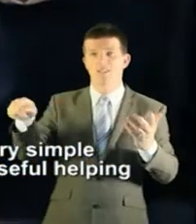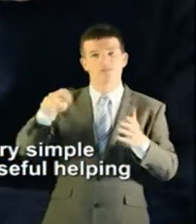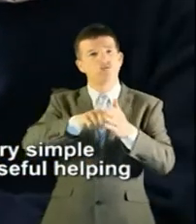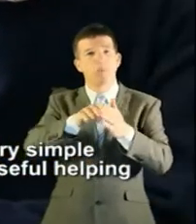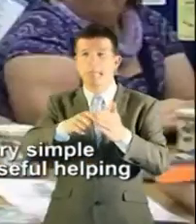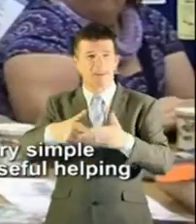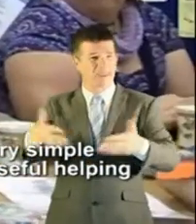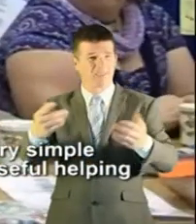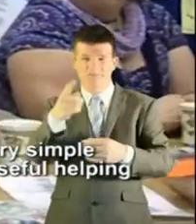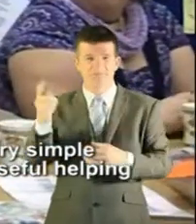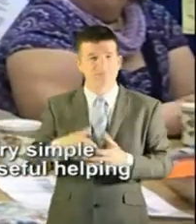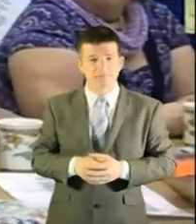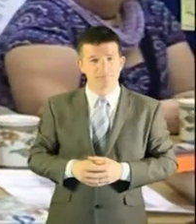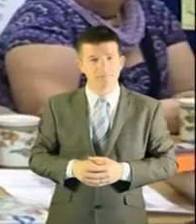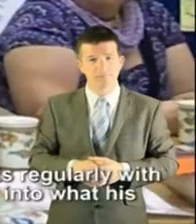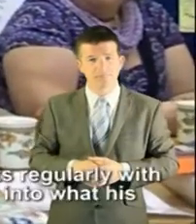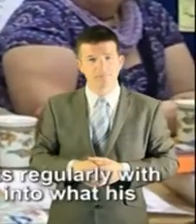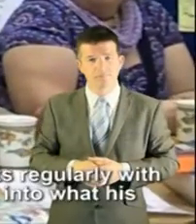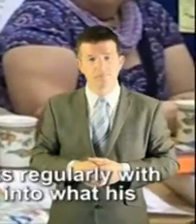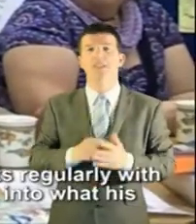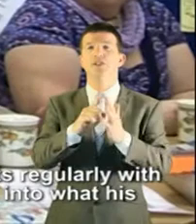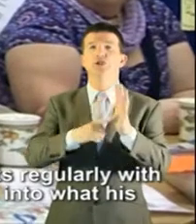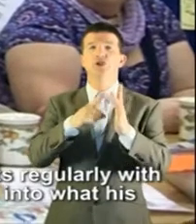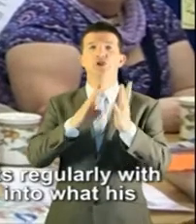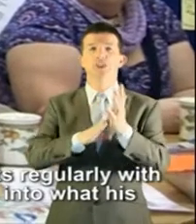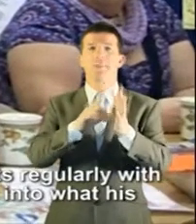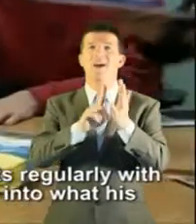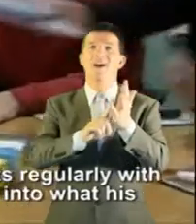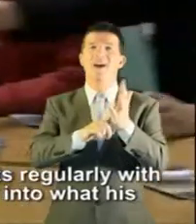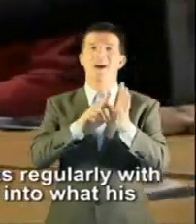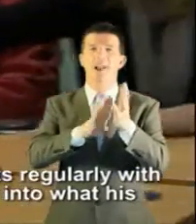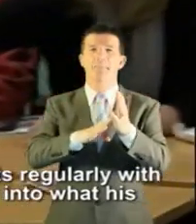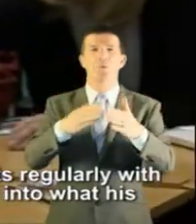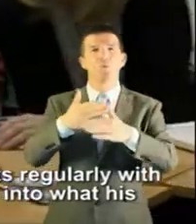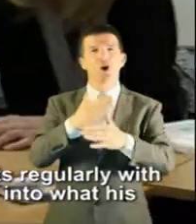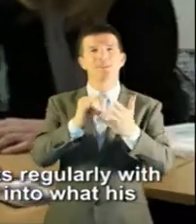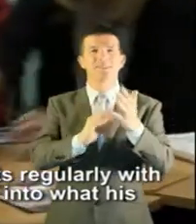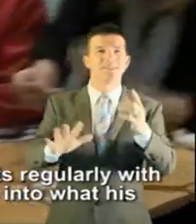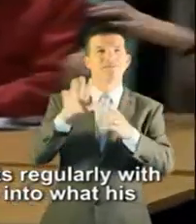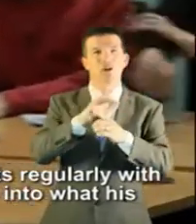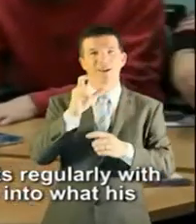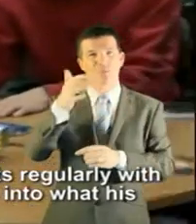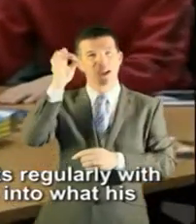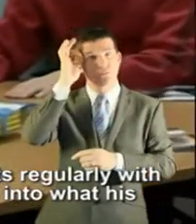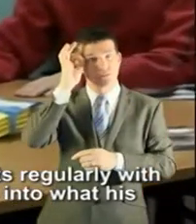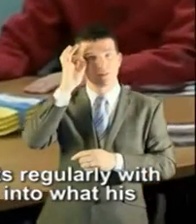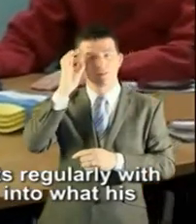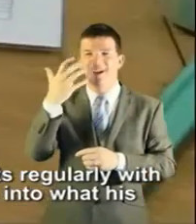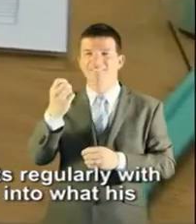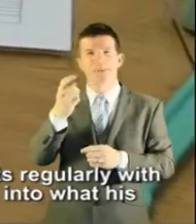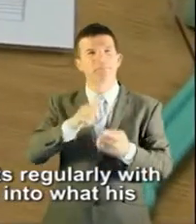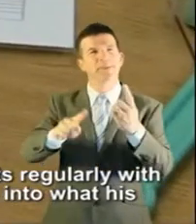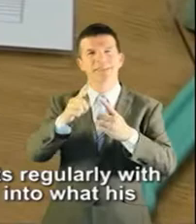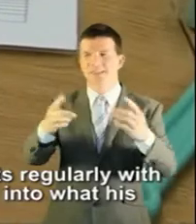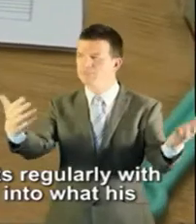perform everyday tasks. Jim Ellum from Staffordshire County Council meets regularly with a focus group to put together a range of